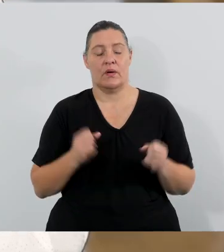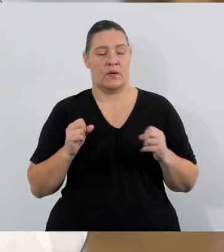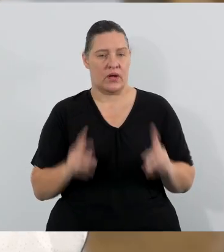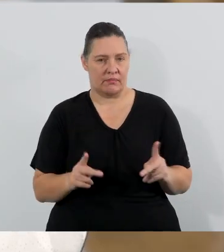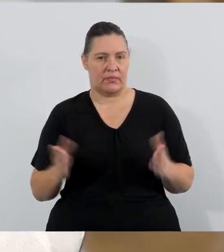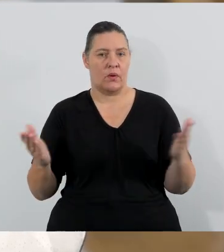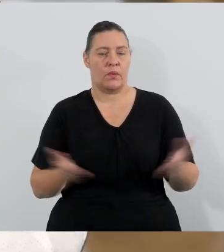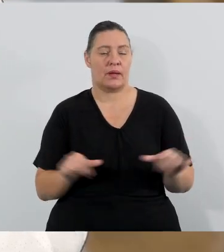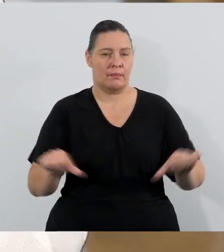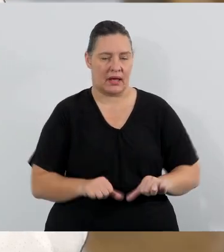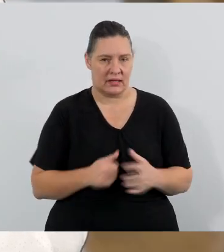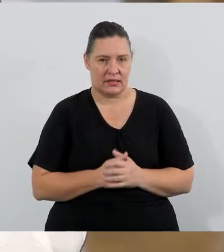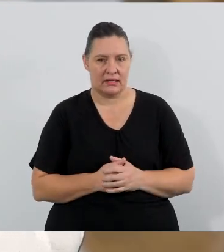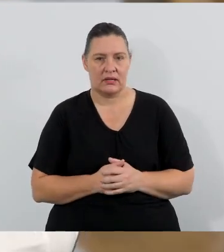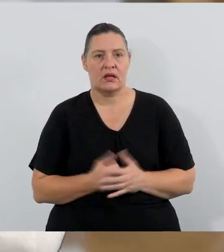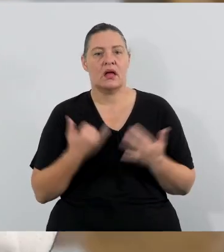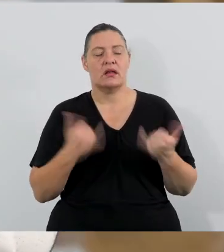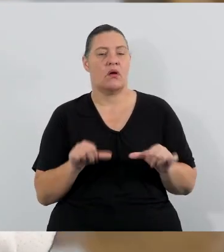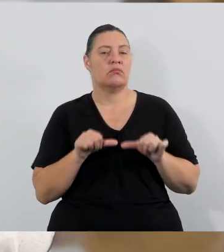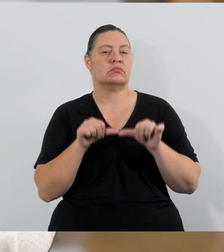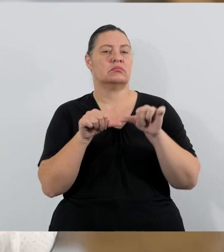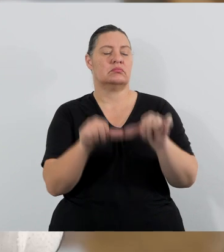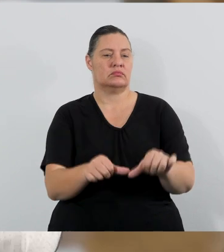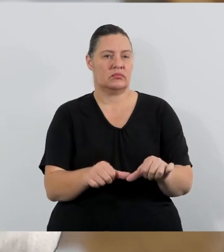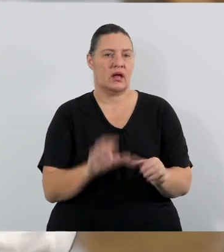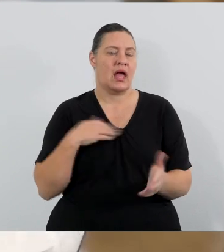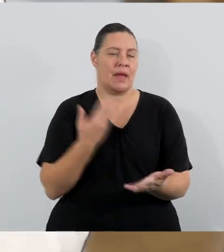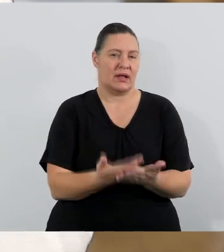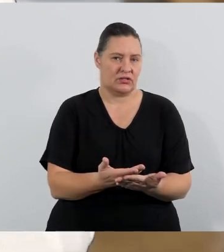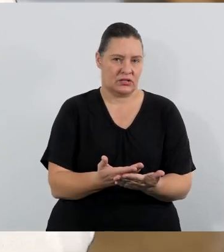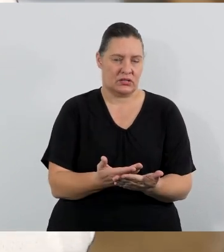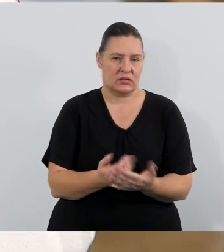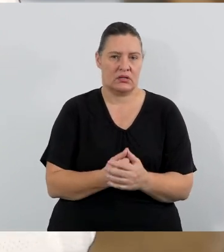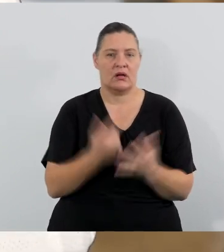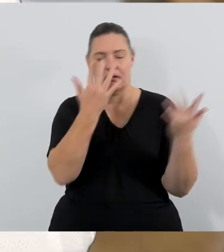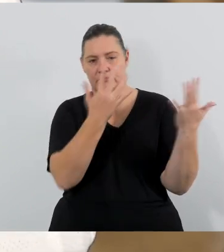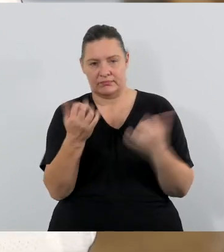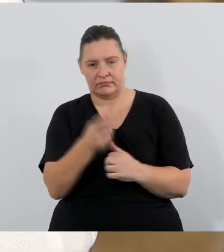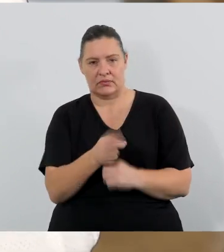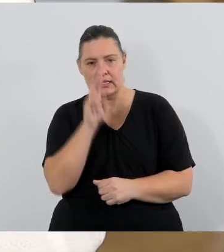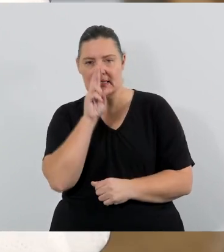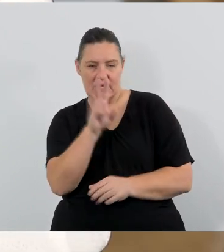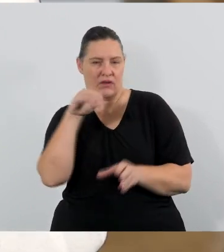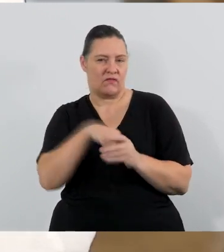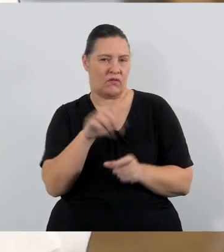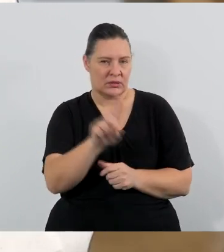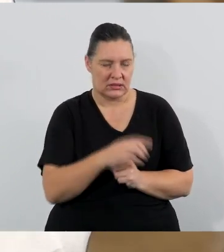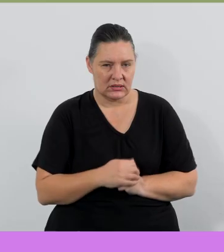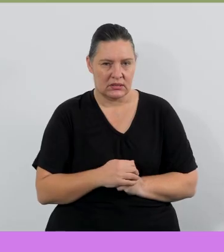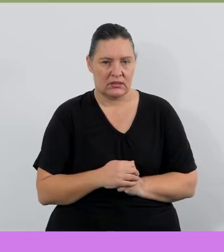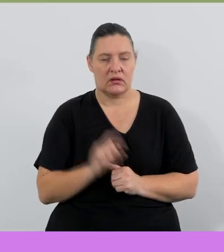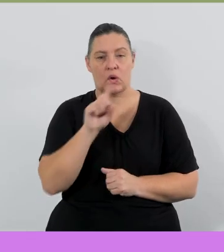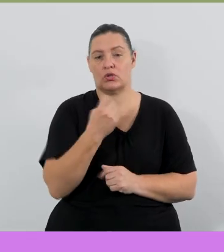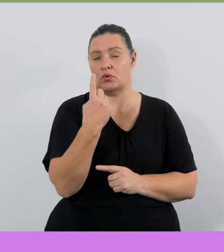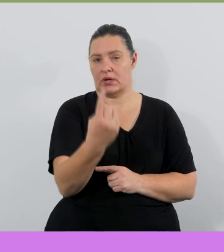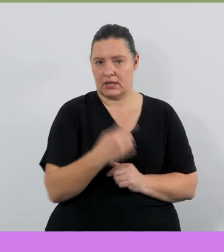All right, guys, welcome back after the break. Let's continue with some application sums. So let's see what is in store for us.